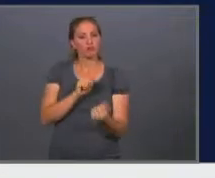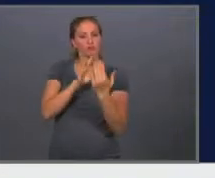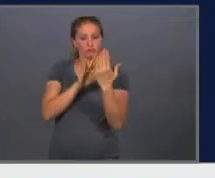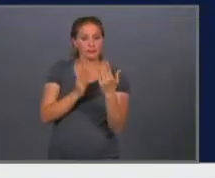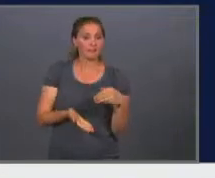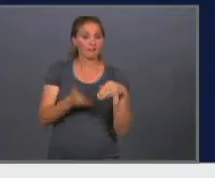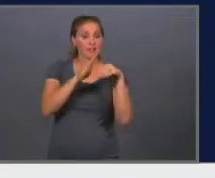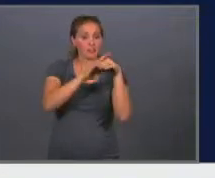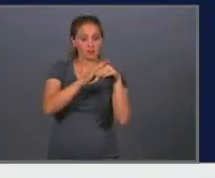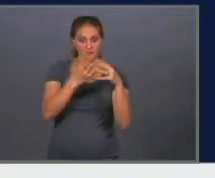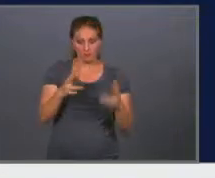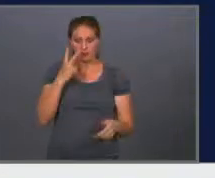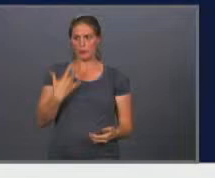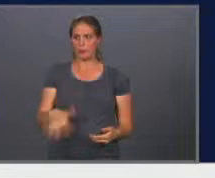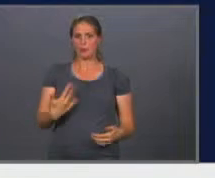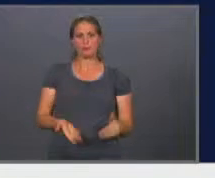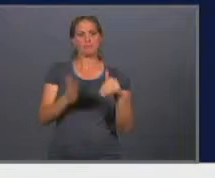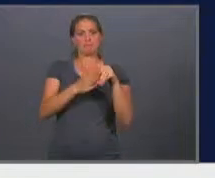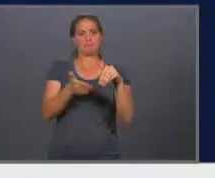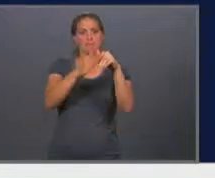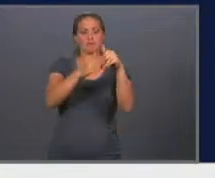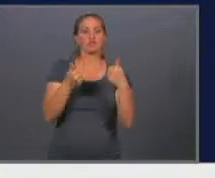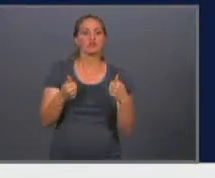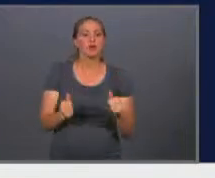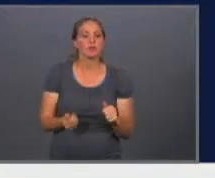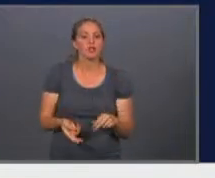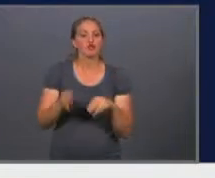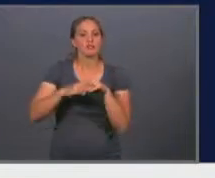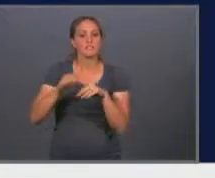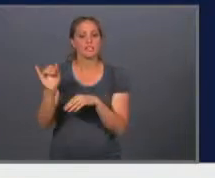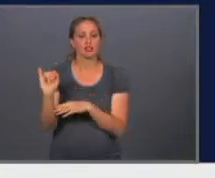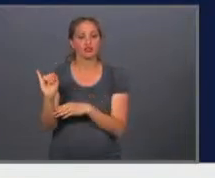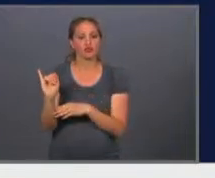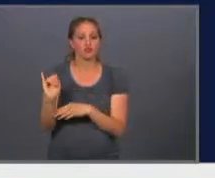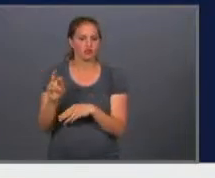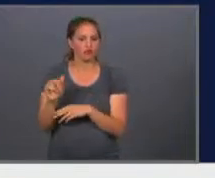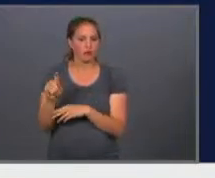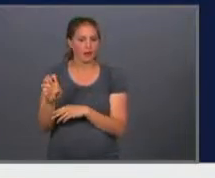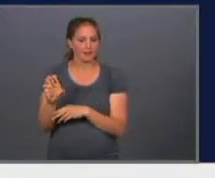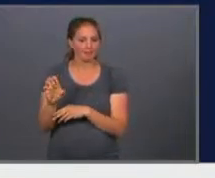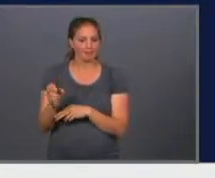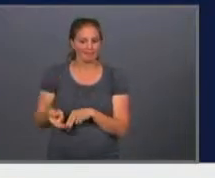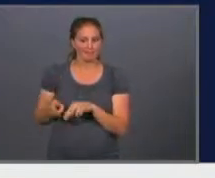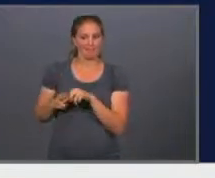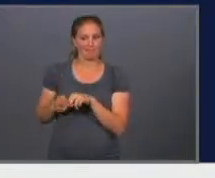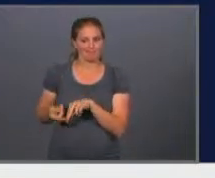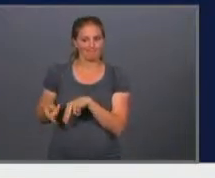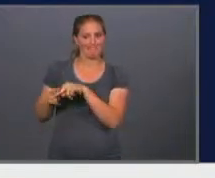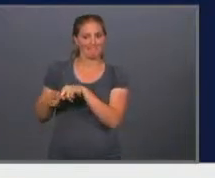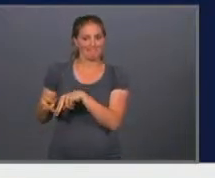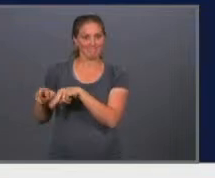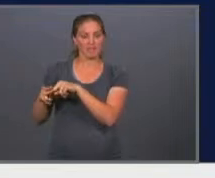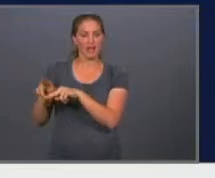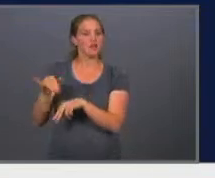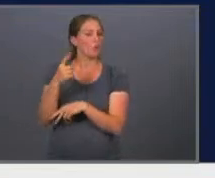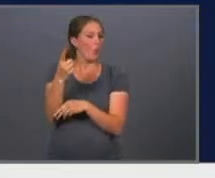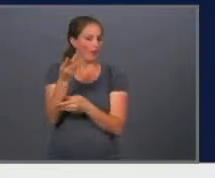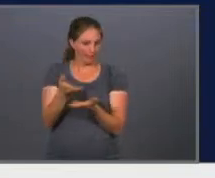seen it grow so much, they're trying to increase interest rates. And they're doing 75 bips every few months. That's the one lever you can pull.